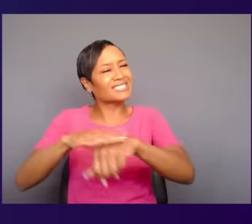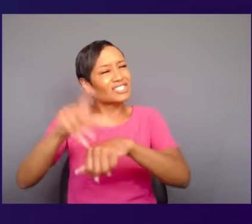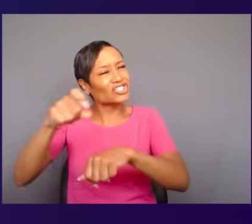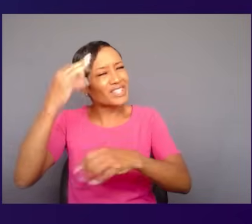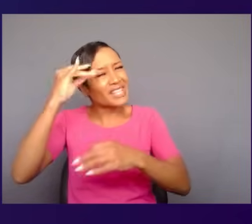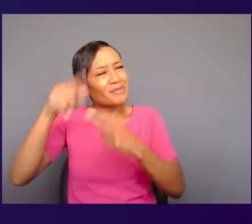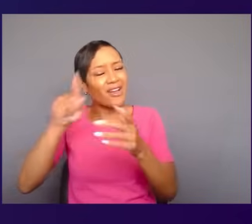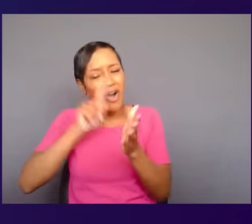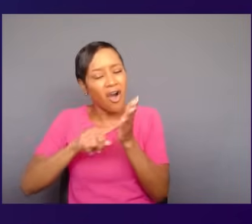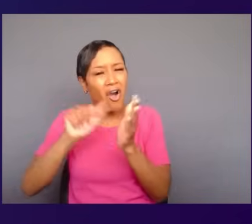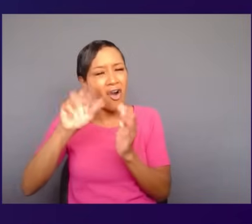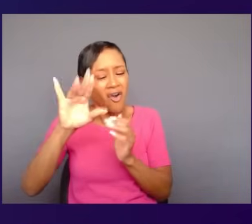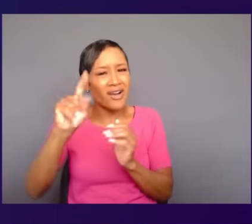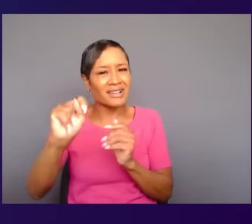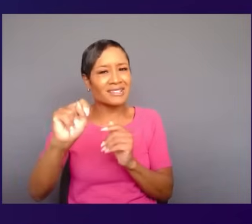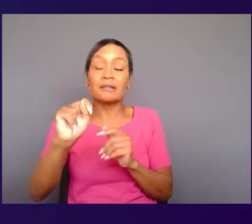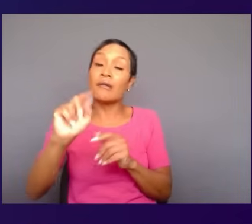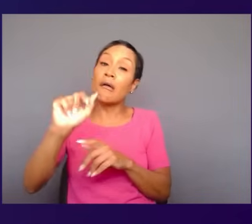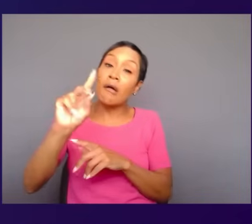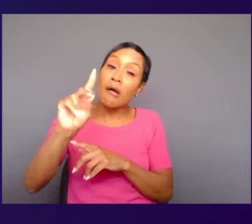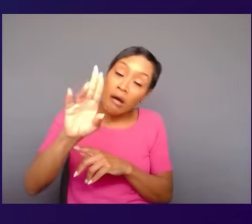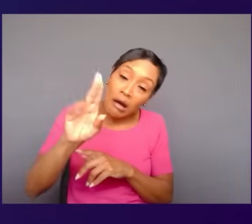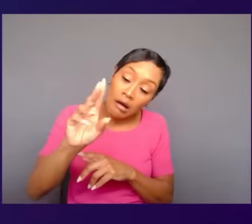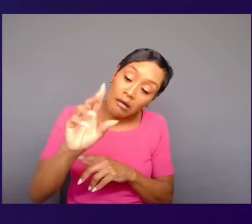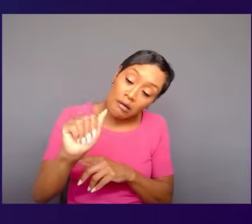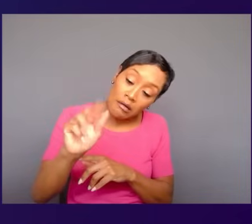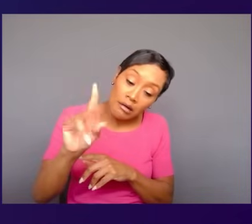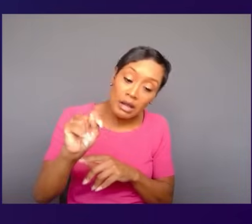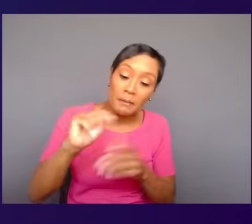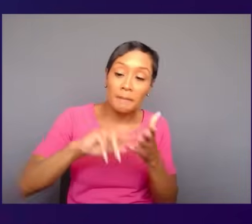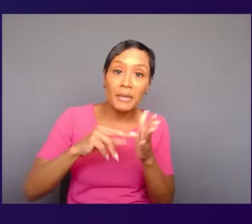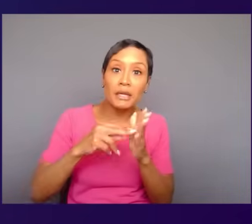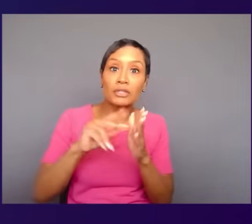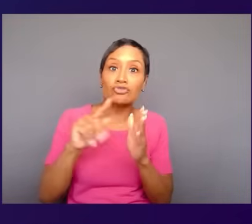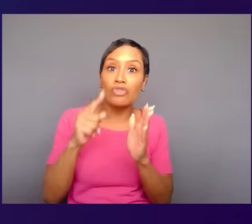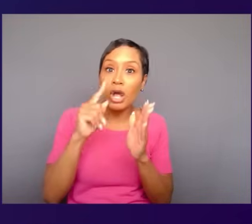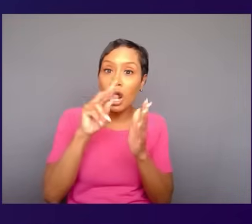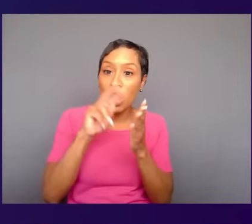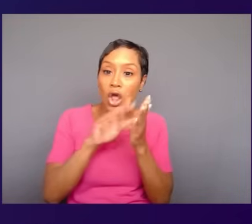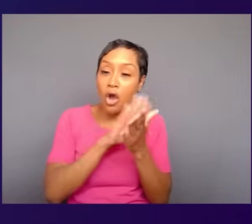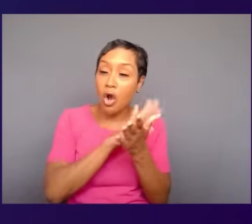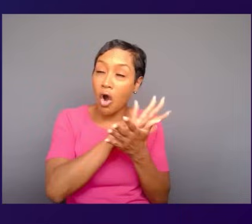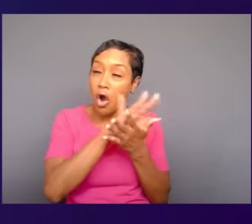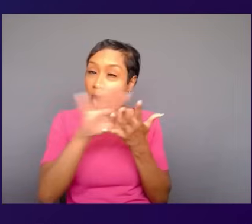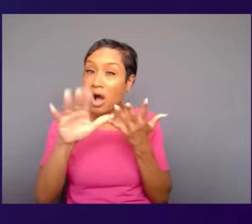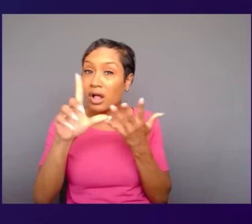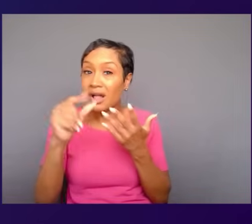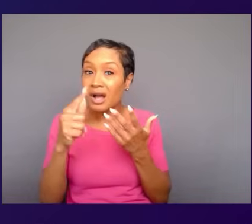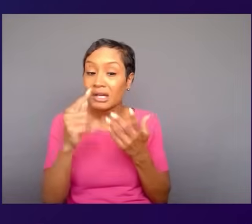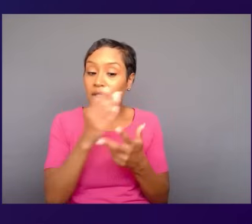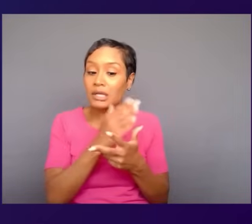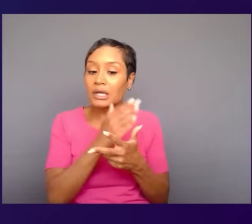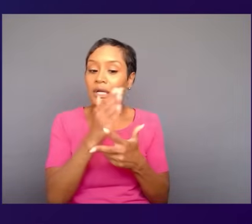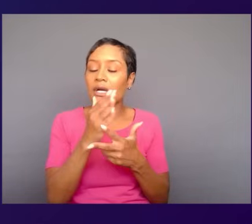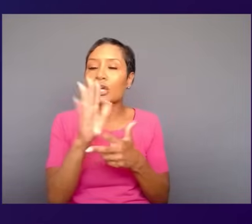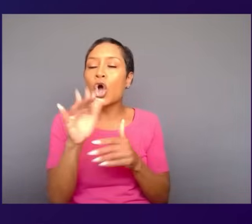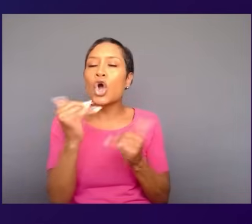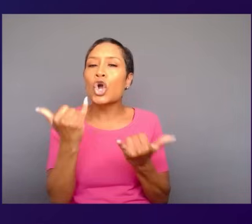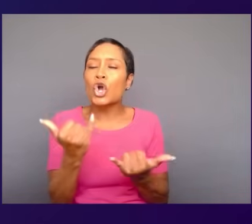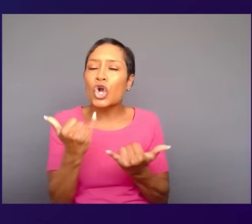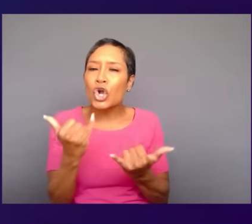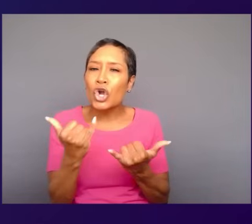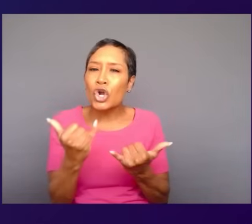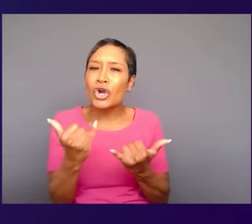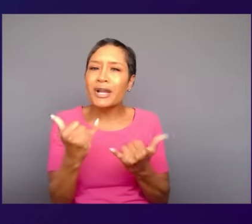means not just making sure that you look at all of your logs, but it also means looking at your current configuration and proactively